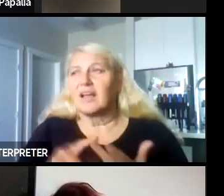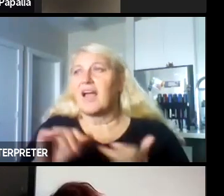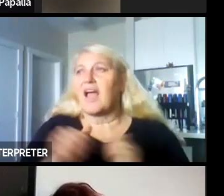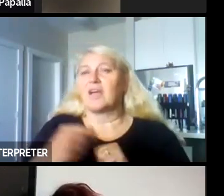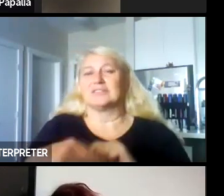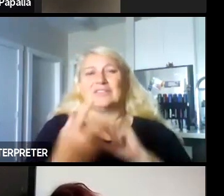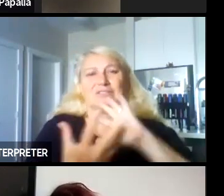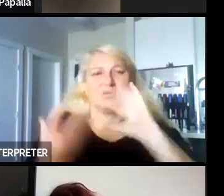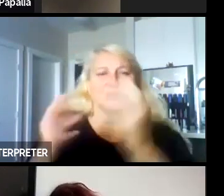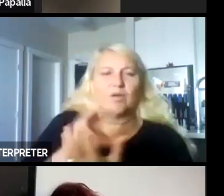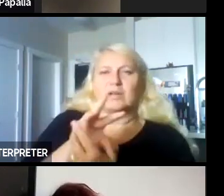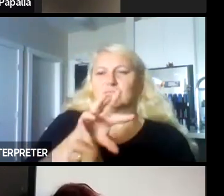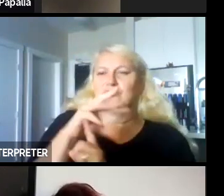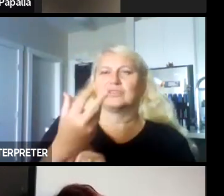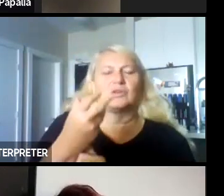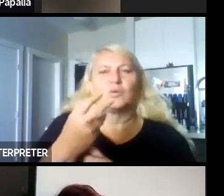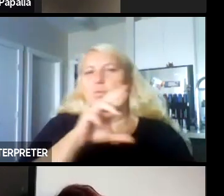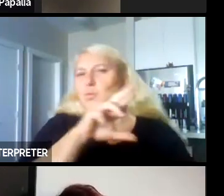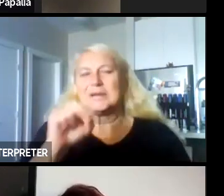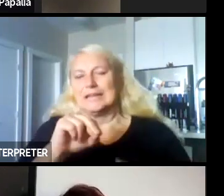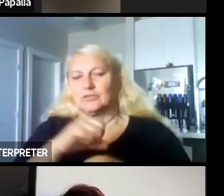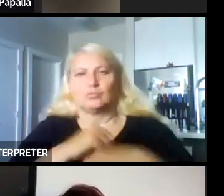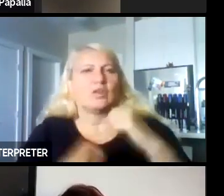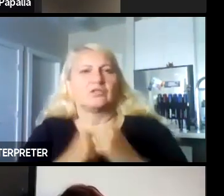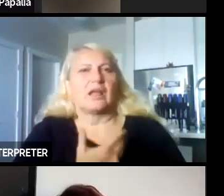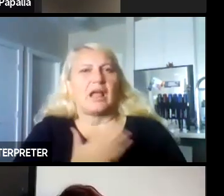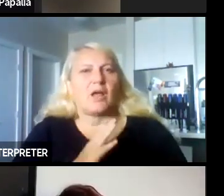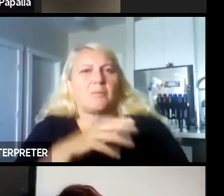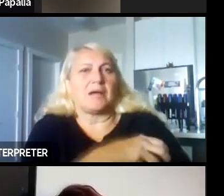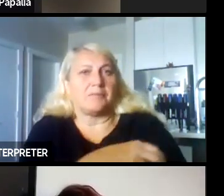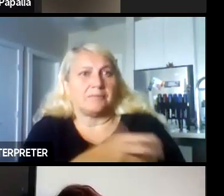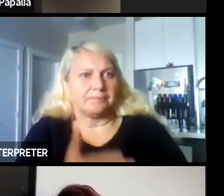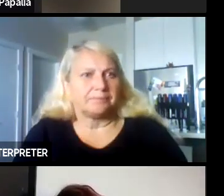restructuring our powers? Check.